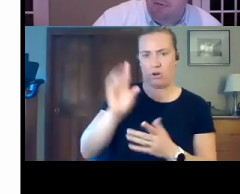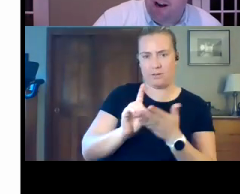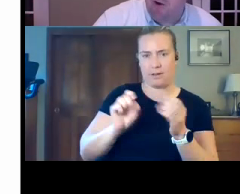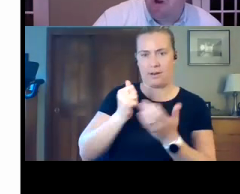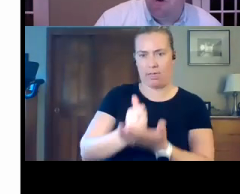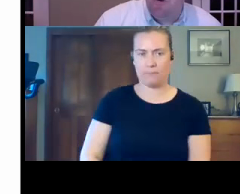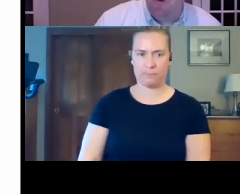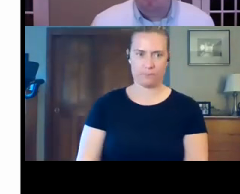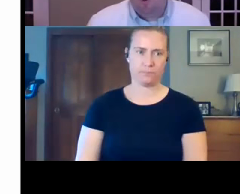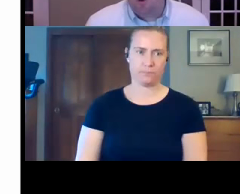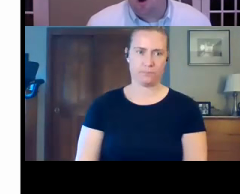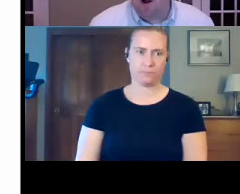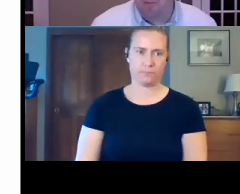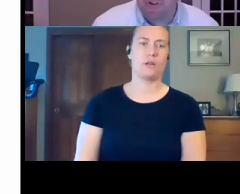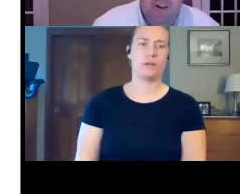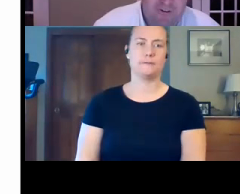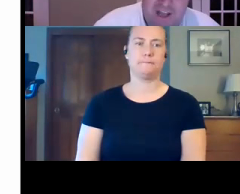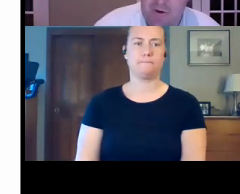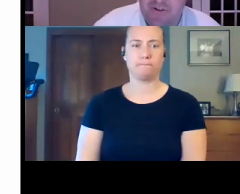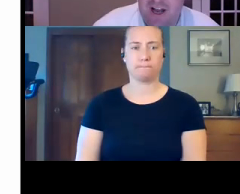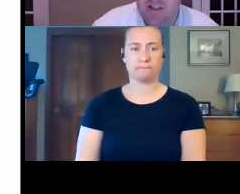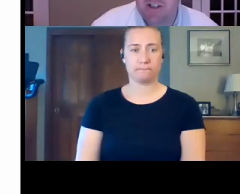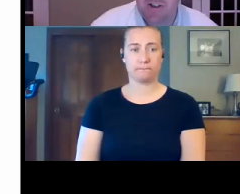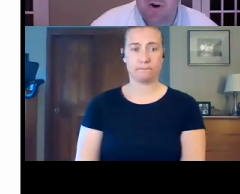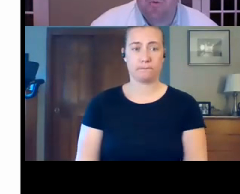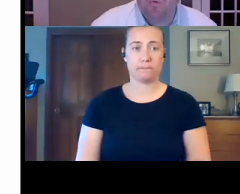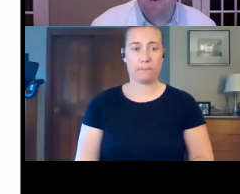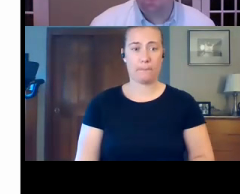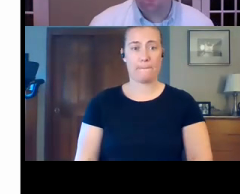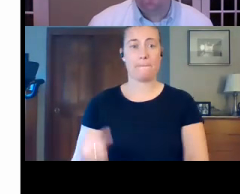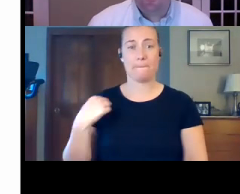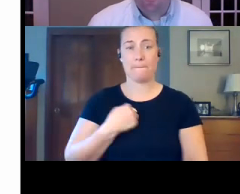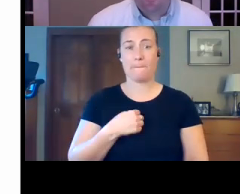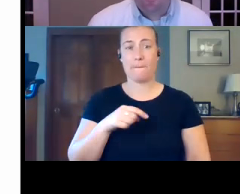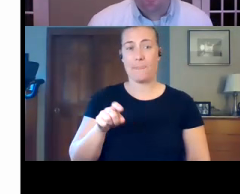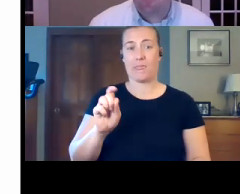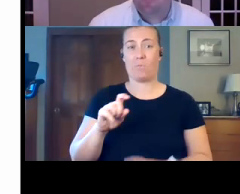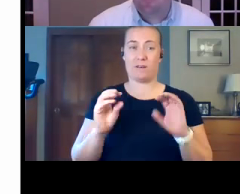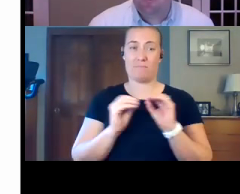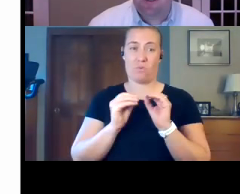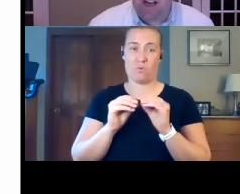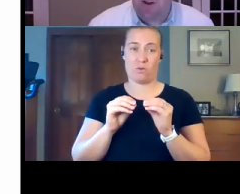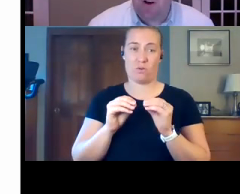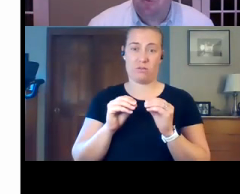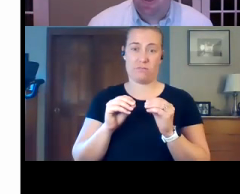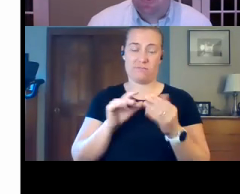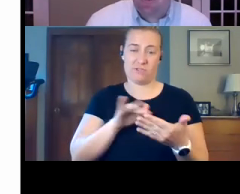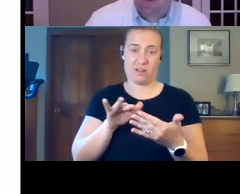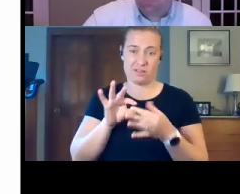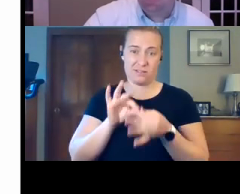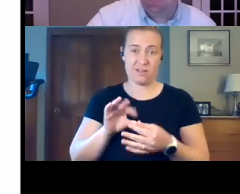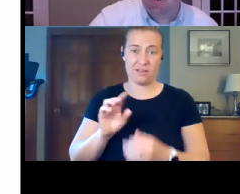And then finally, we do need more studies of tailored strategies. So one, to know, are prospective efforts to tailor